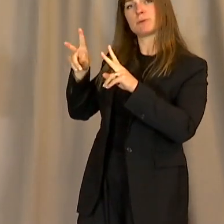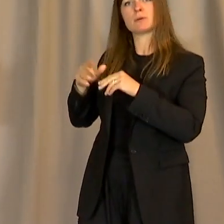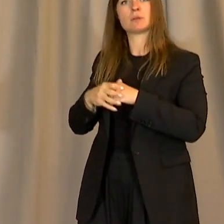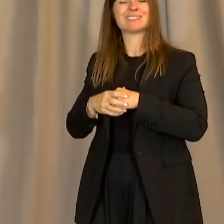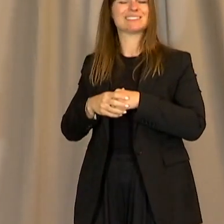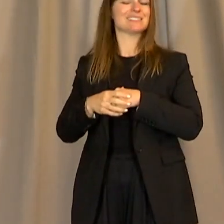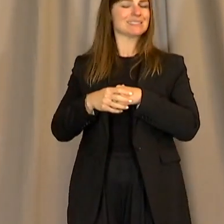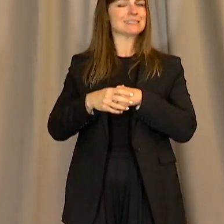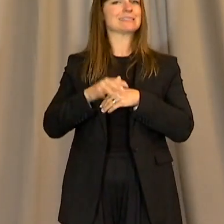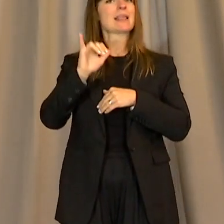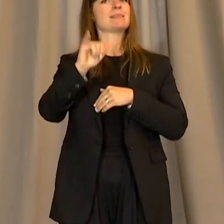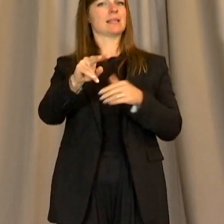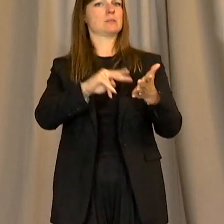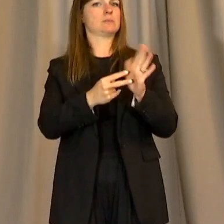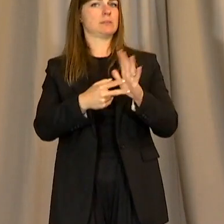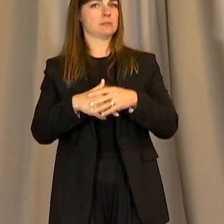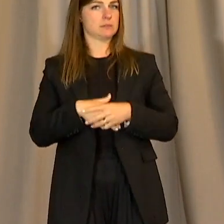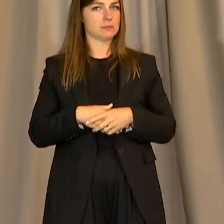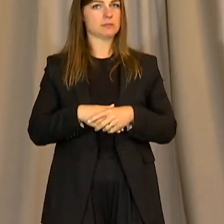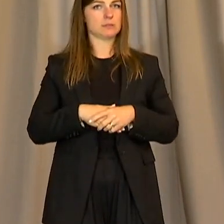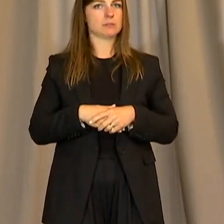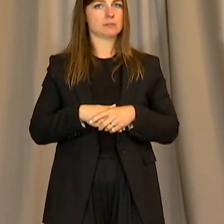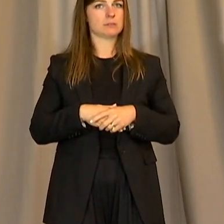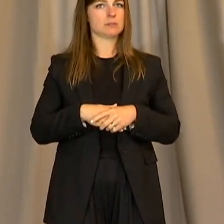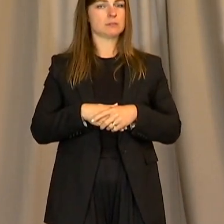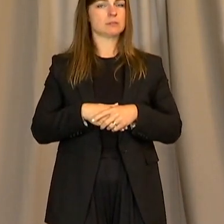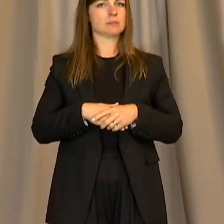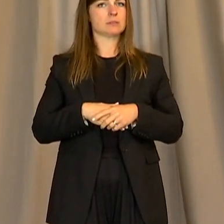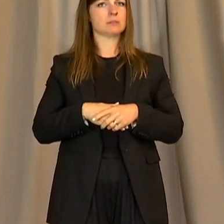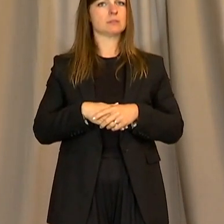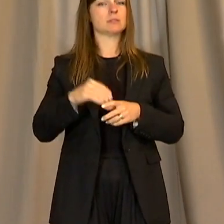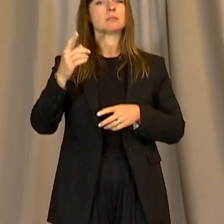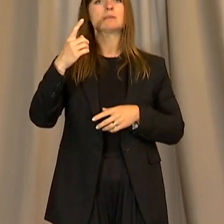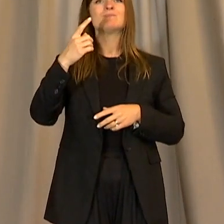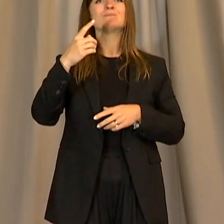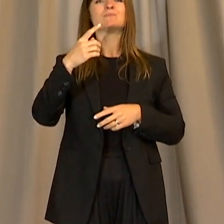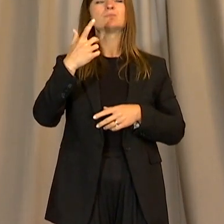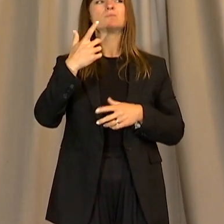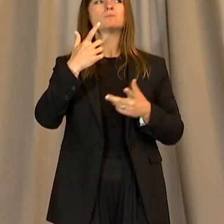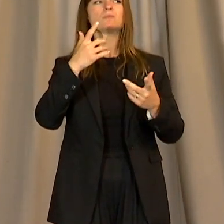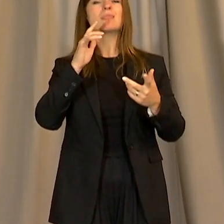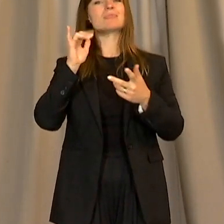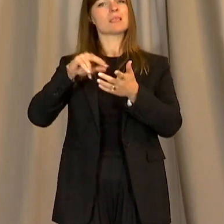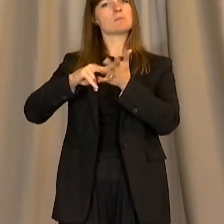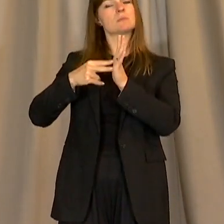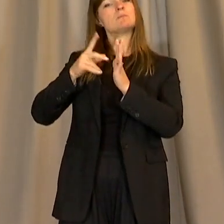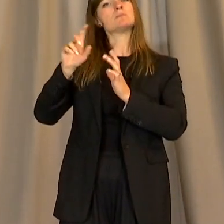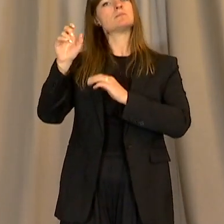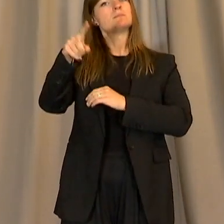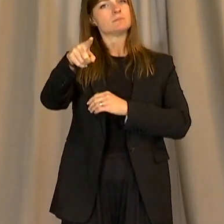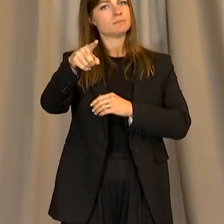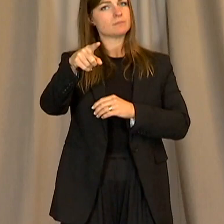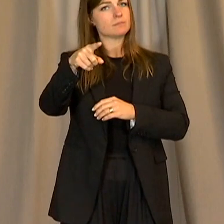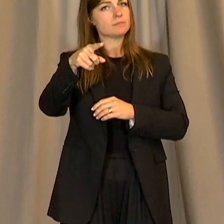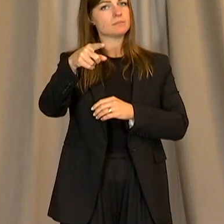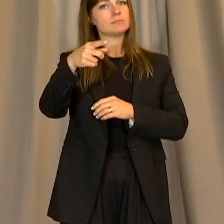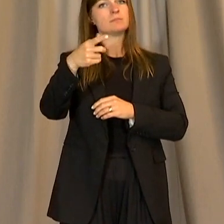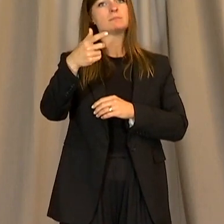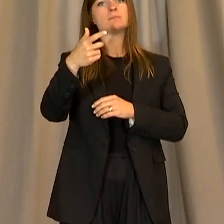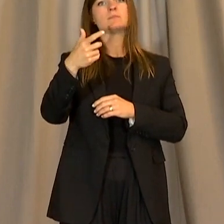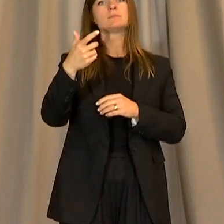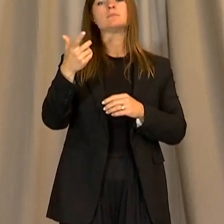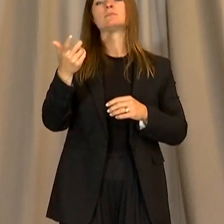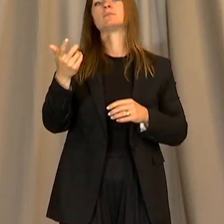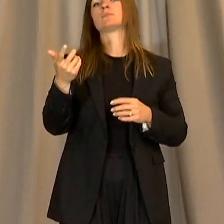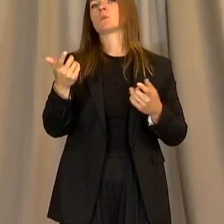we're talking about when we say, ask this question about what happens